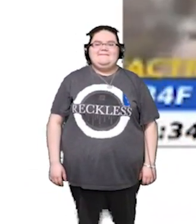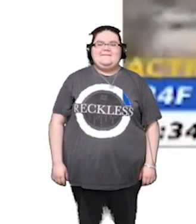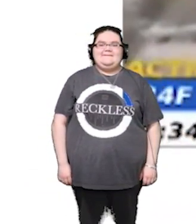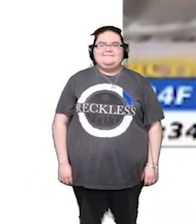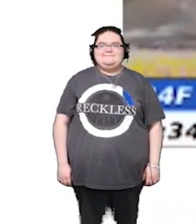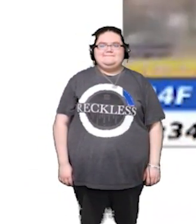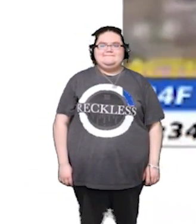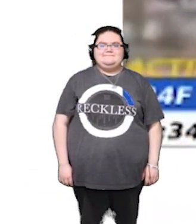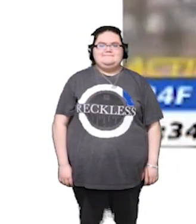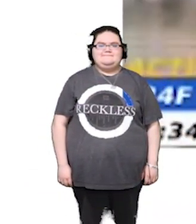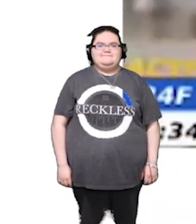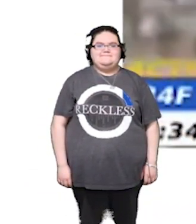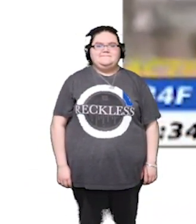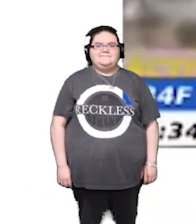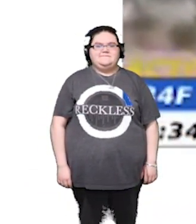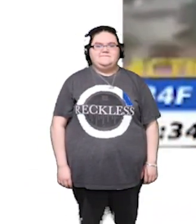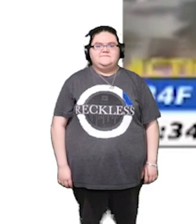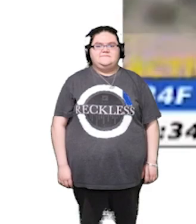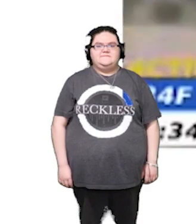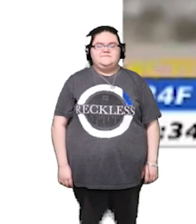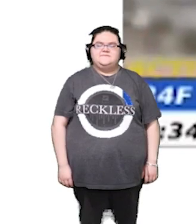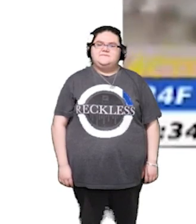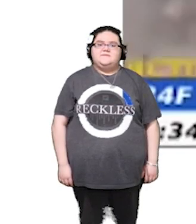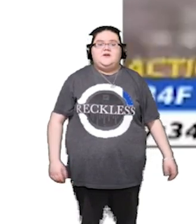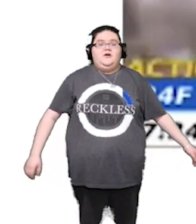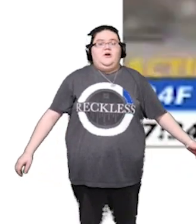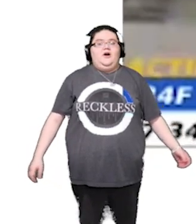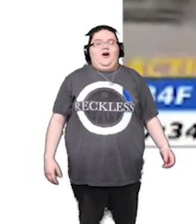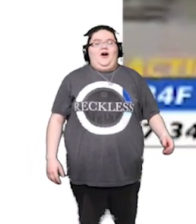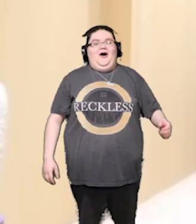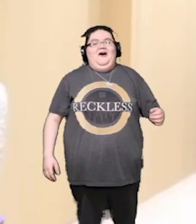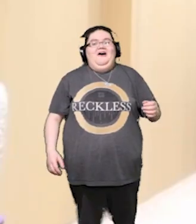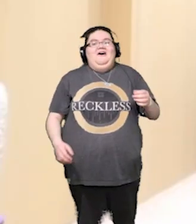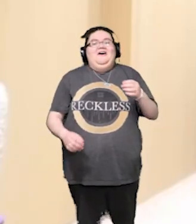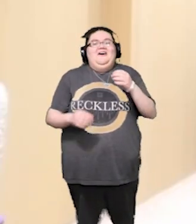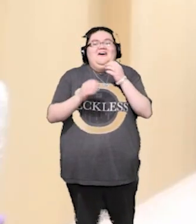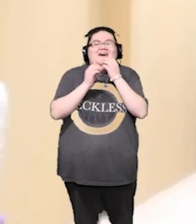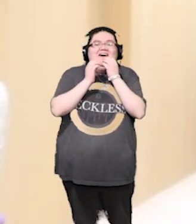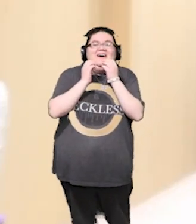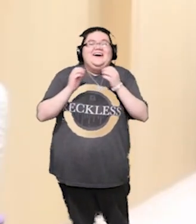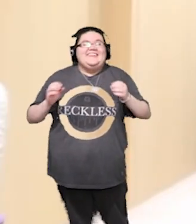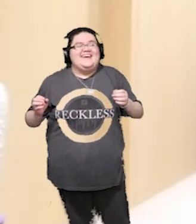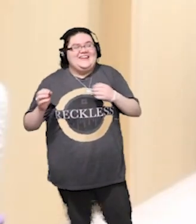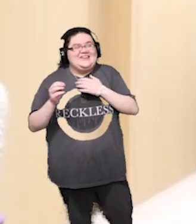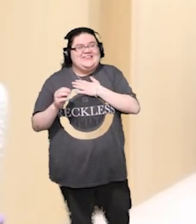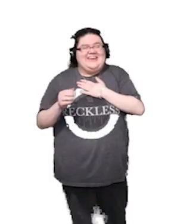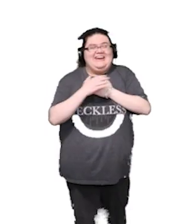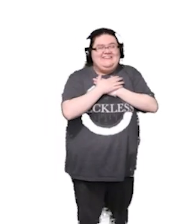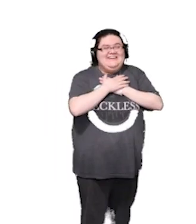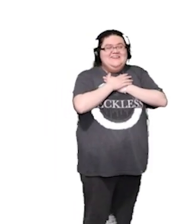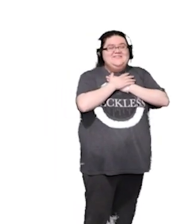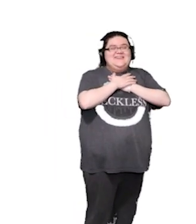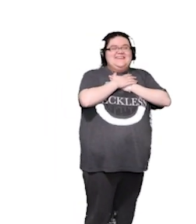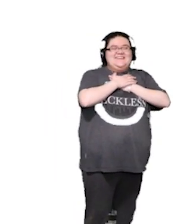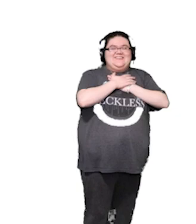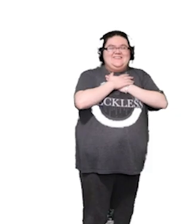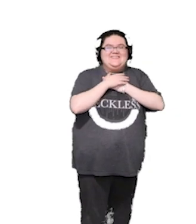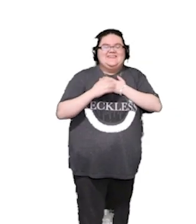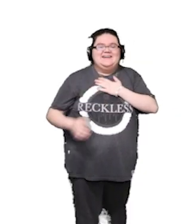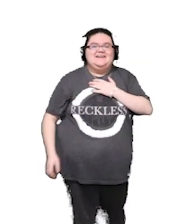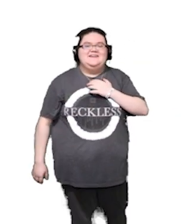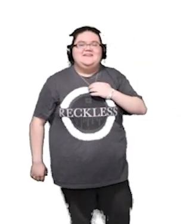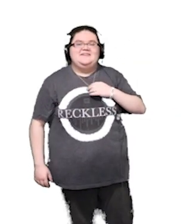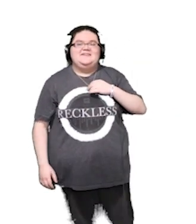night there was a robbery at about 3:30 in the morning. A police have... Oh, my God. That scared the shit out of me. On the bed of